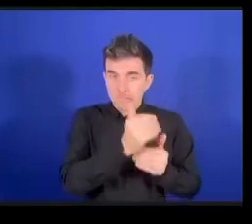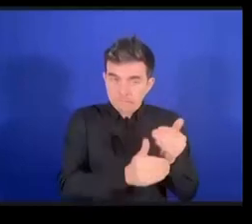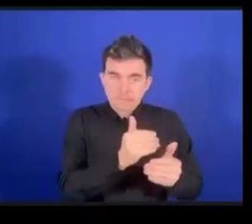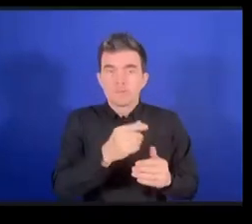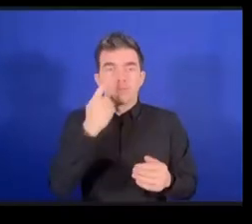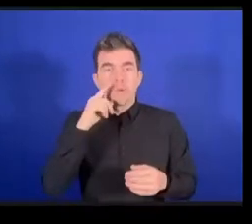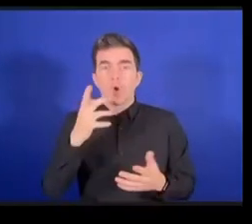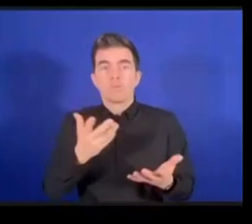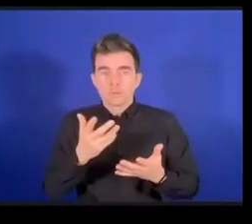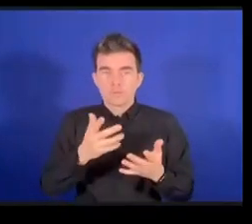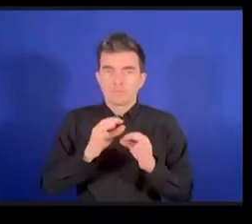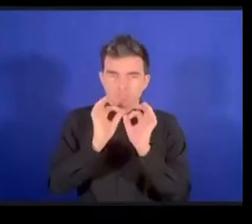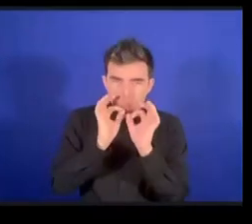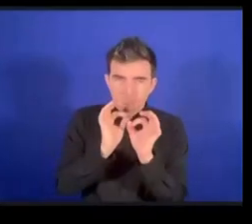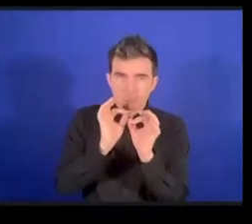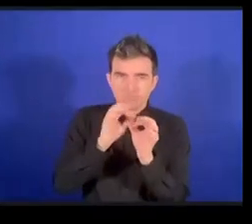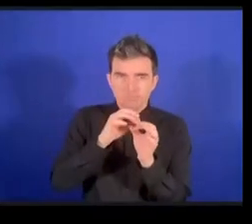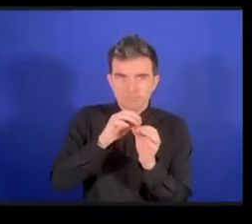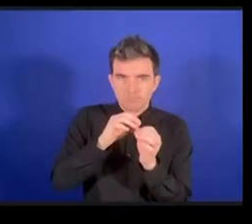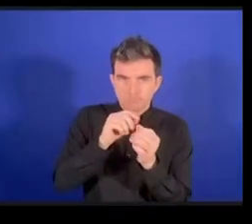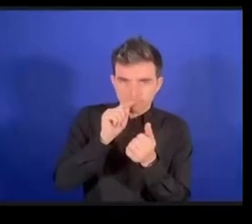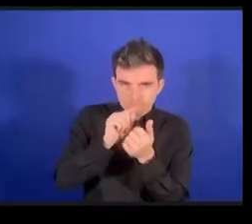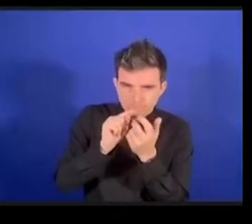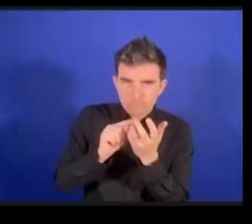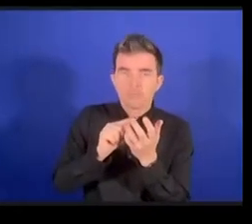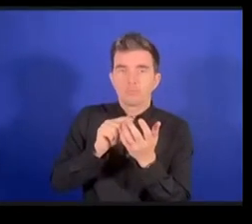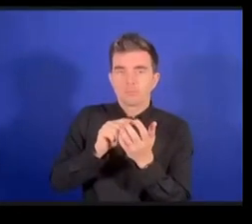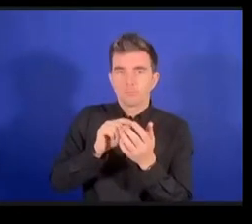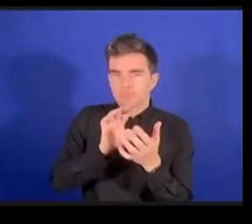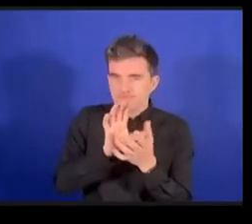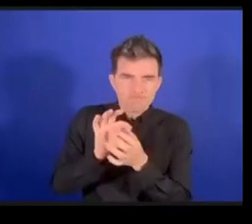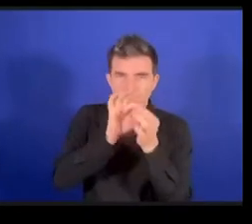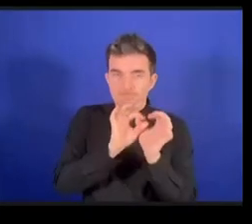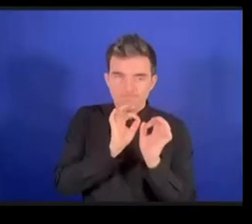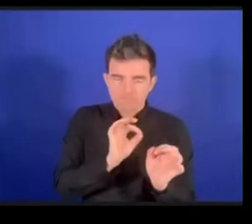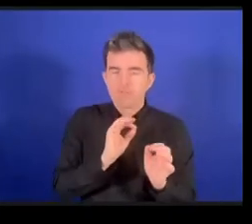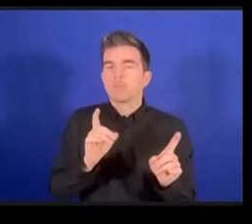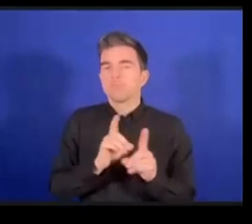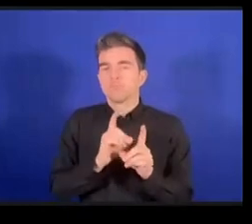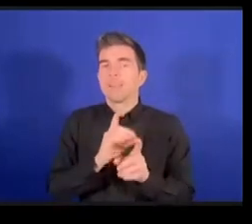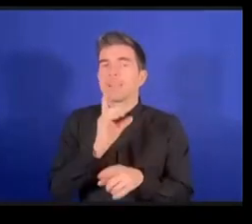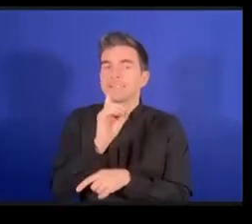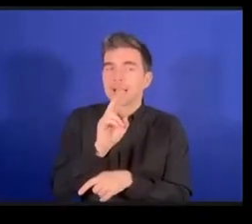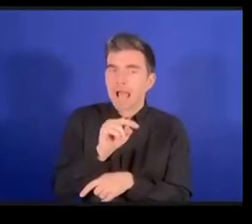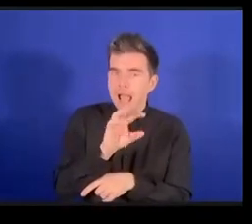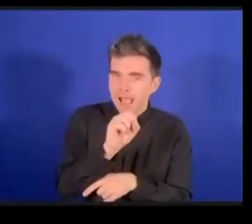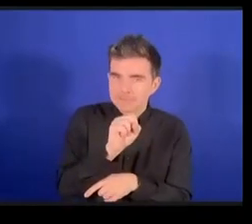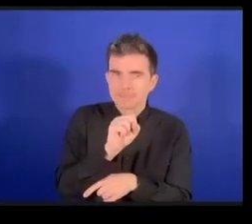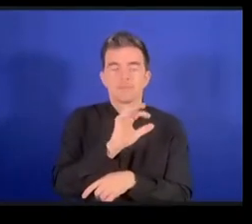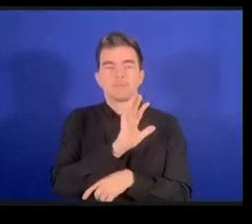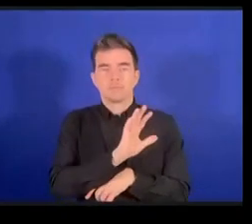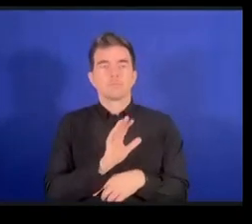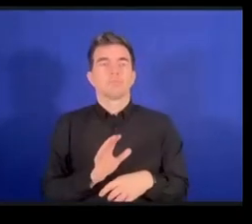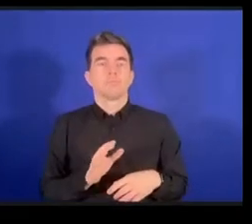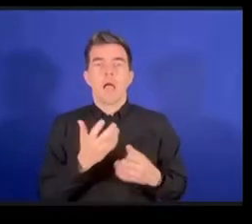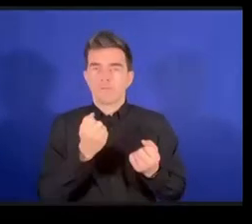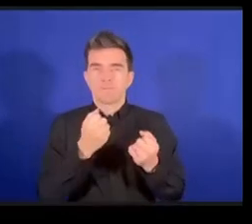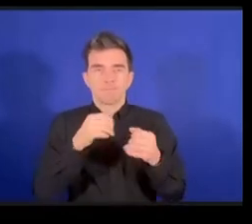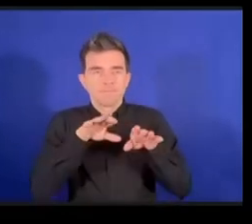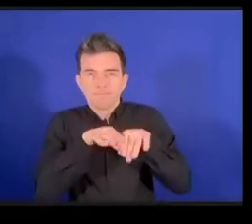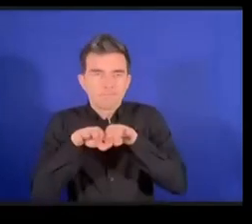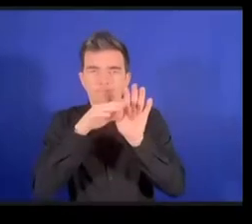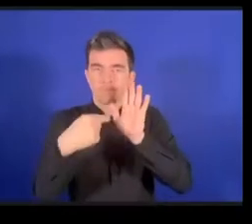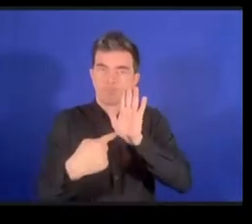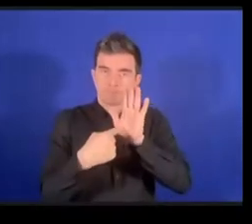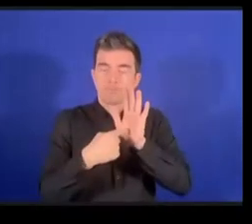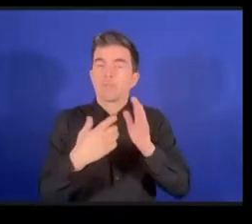standards uh in the ietf we have very focalized groups like the anti fishing working group or the messaging anti abuse